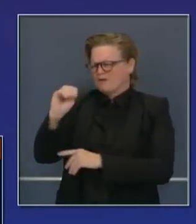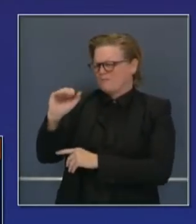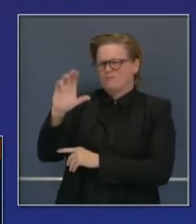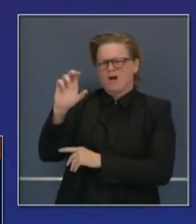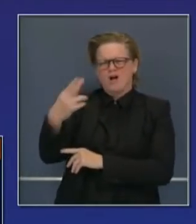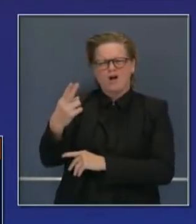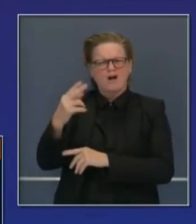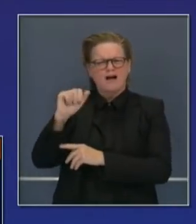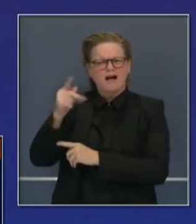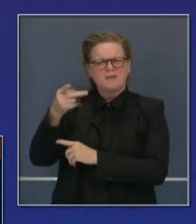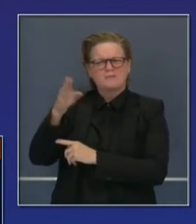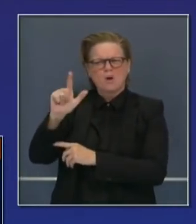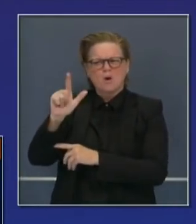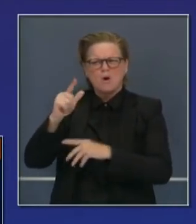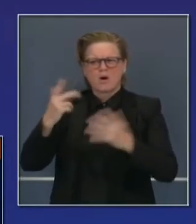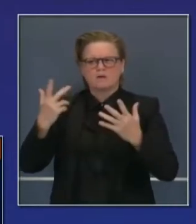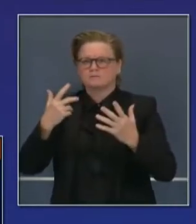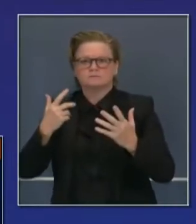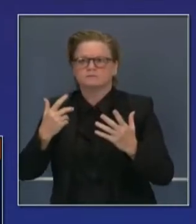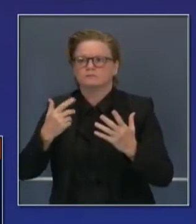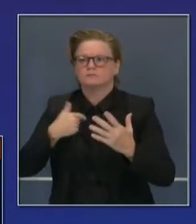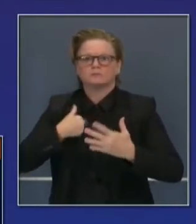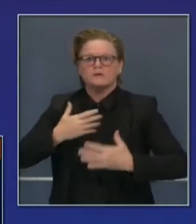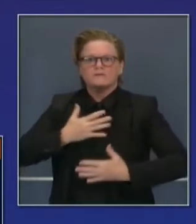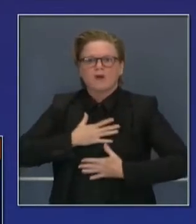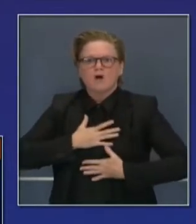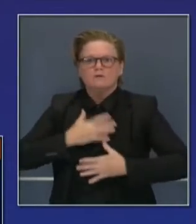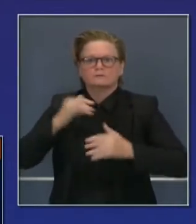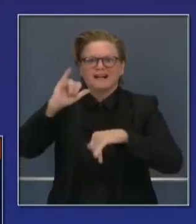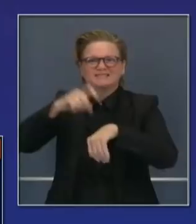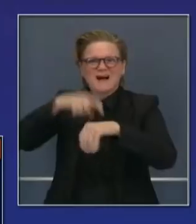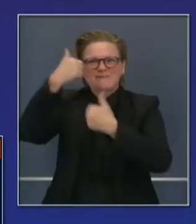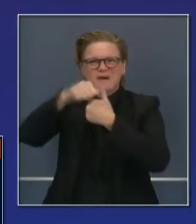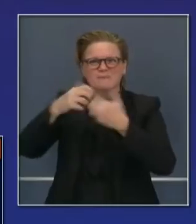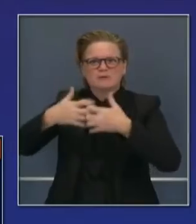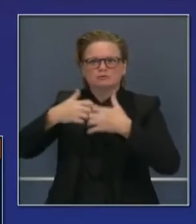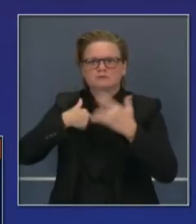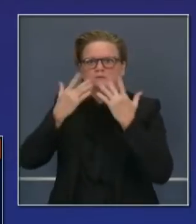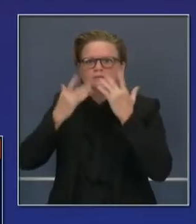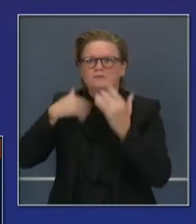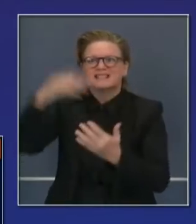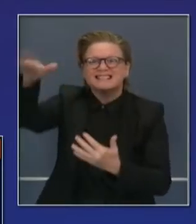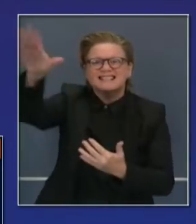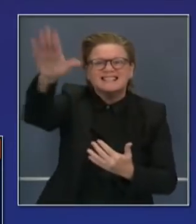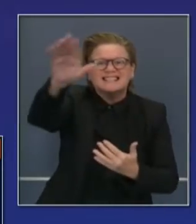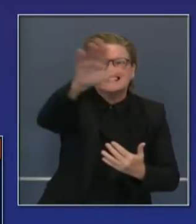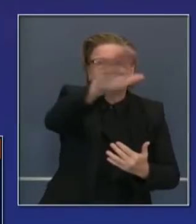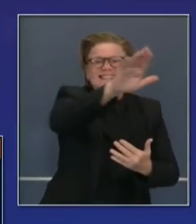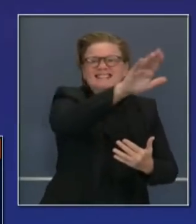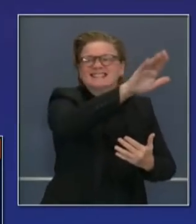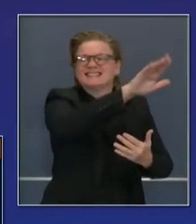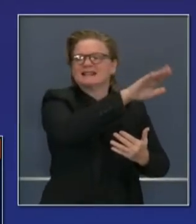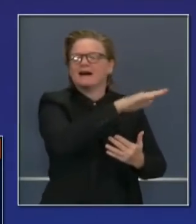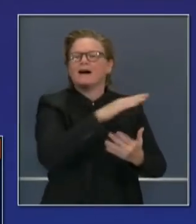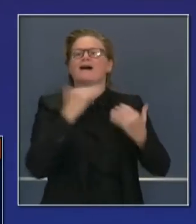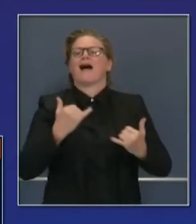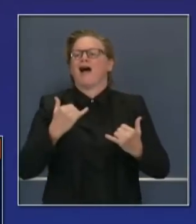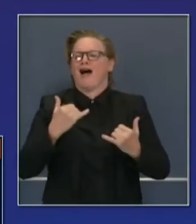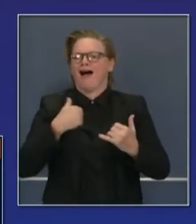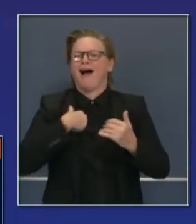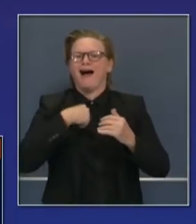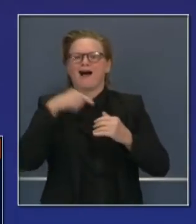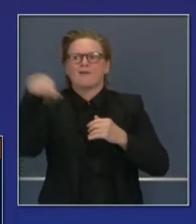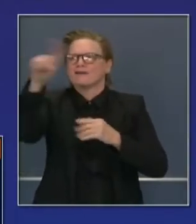the lack of accessibility was so acute that California was actually sending to 5 different states some of our